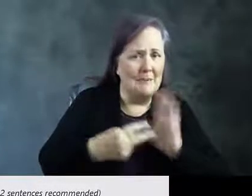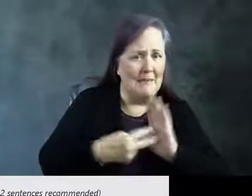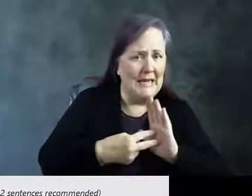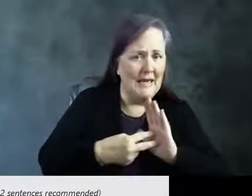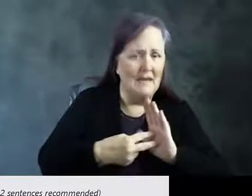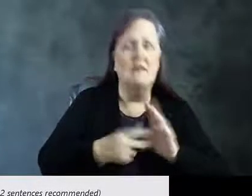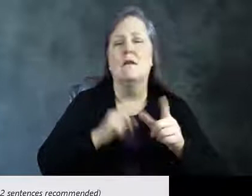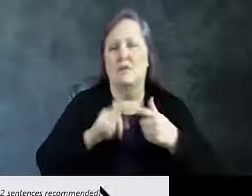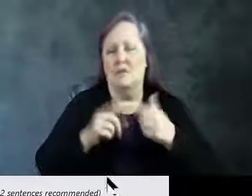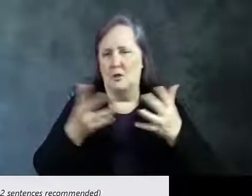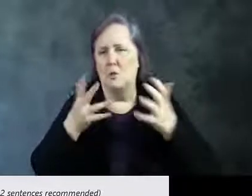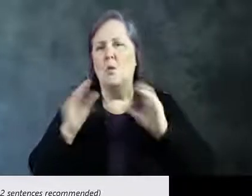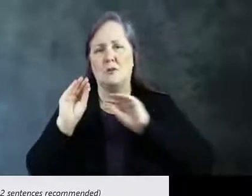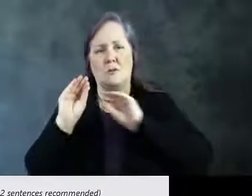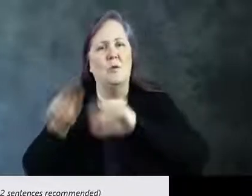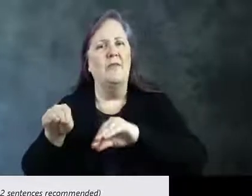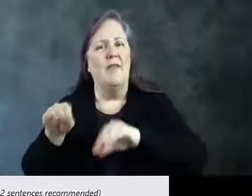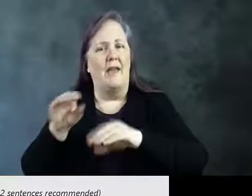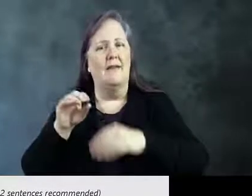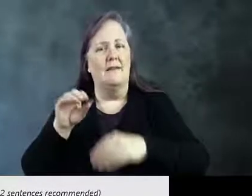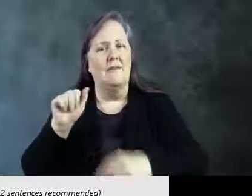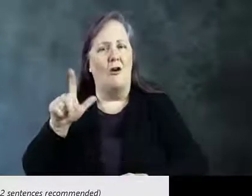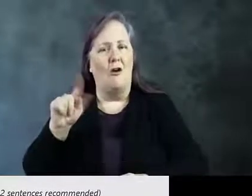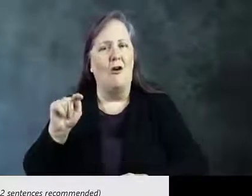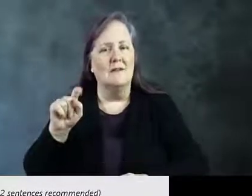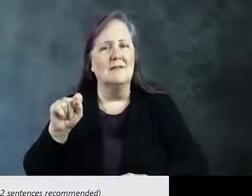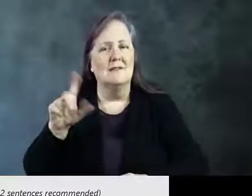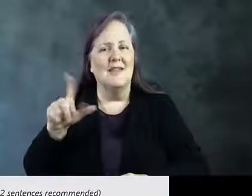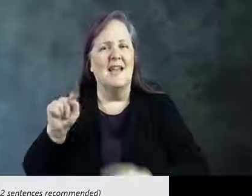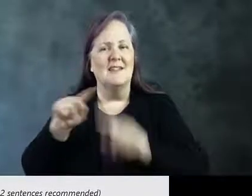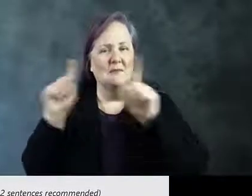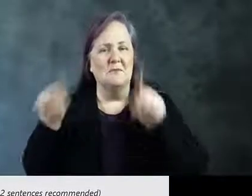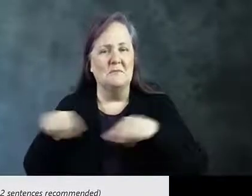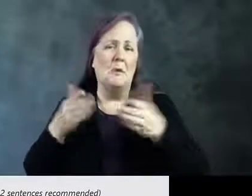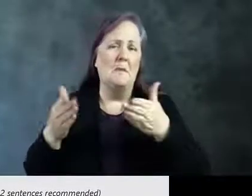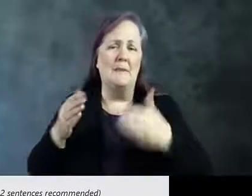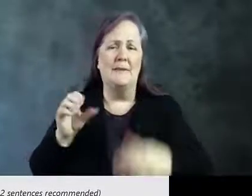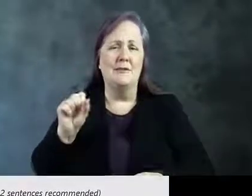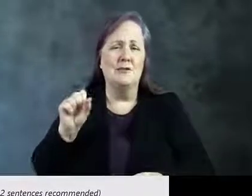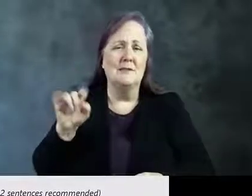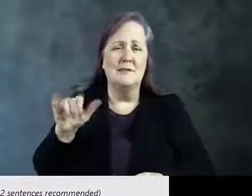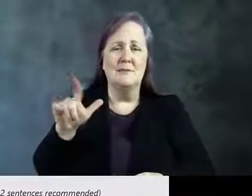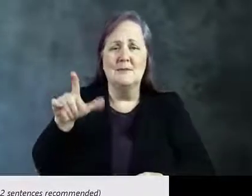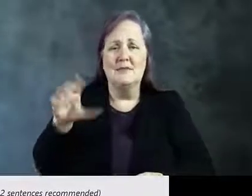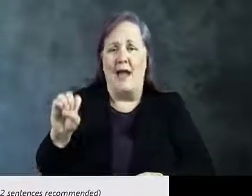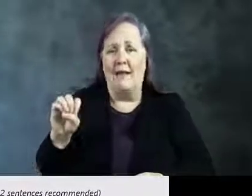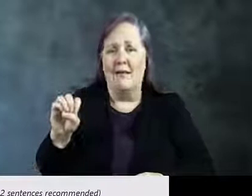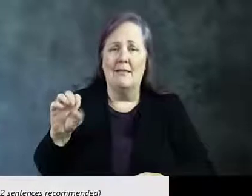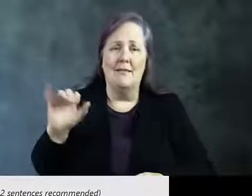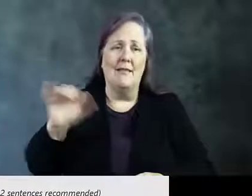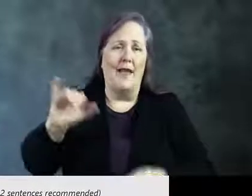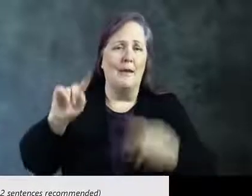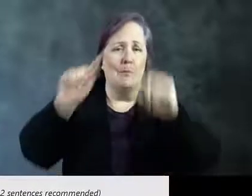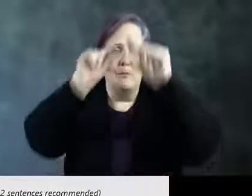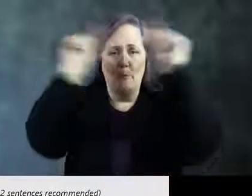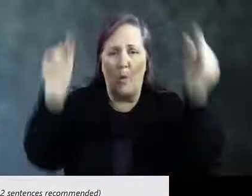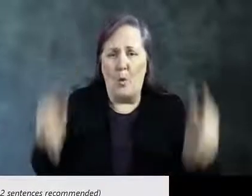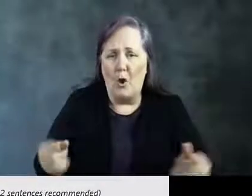that meaning in the alt text. But maybe we just have some stylistic borders on our documents